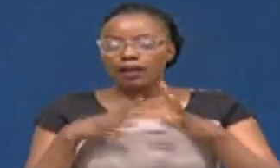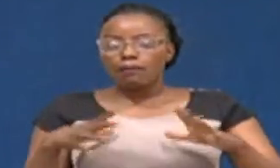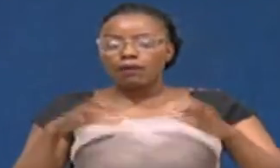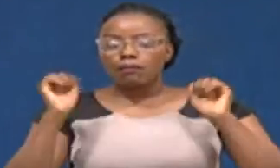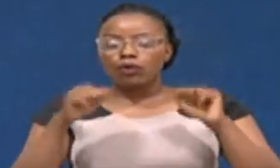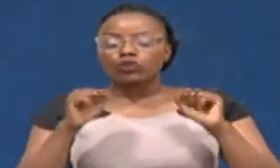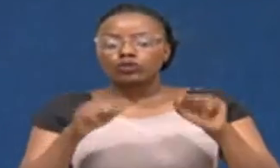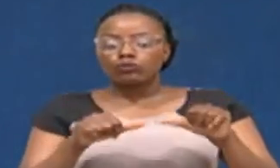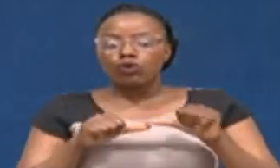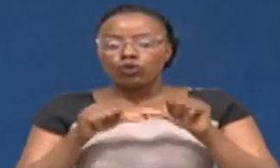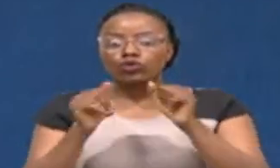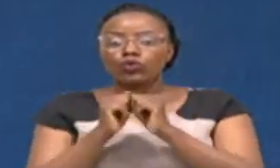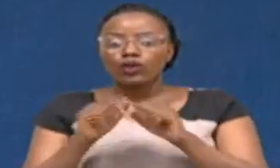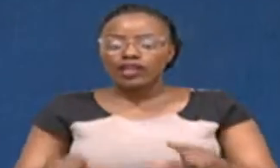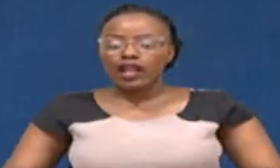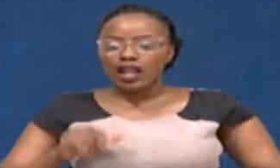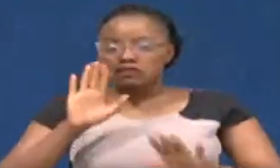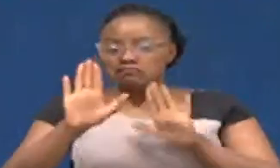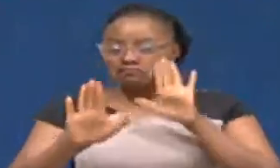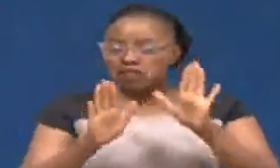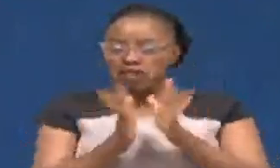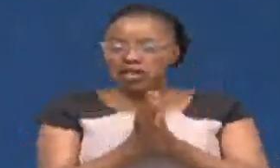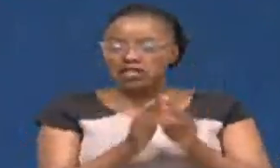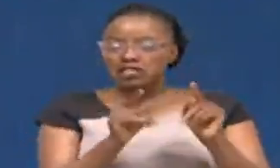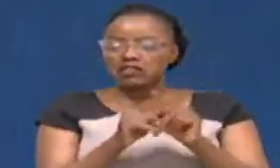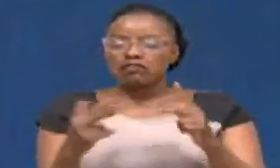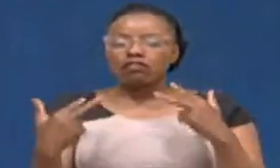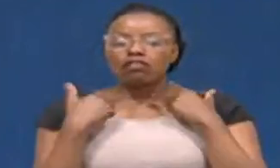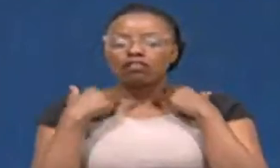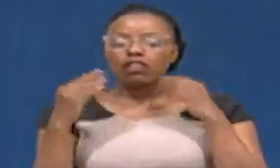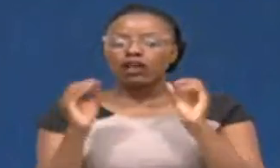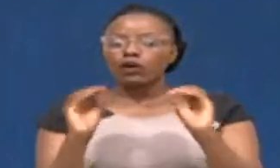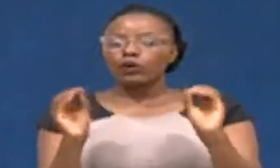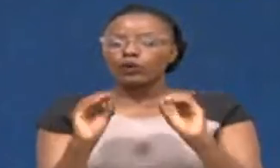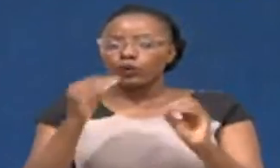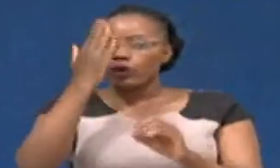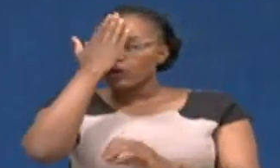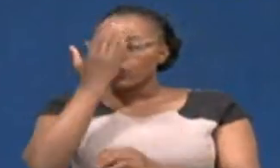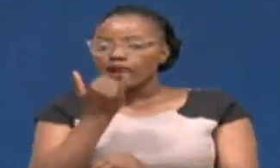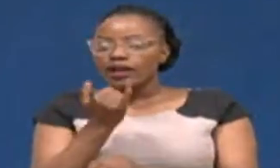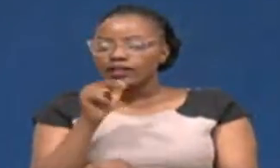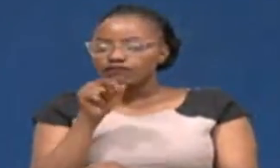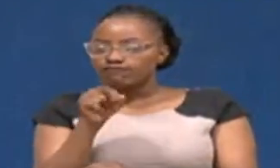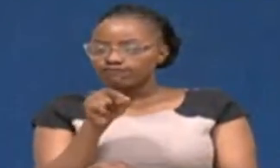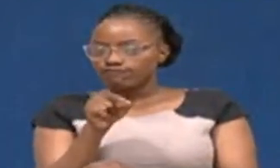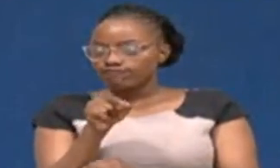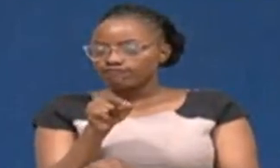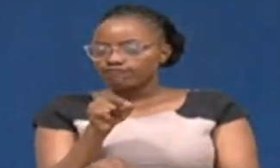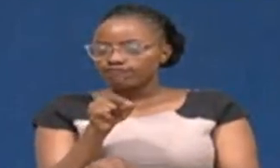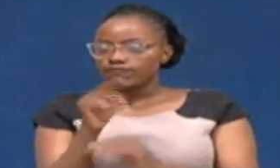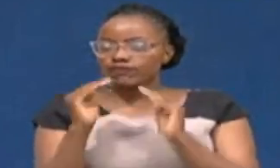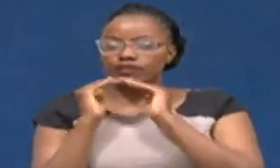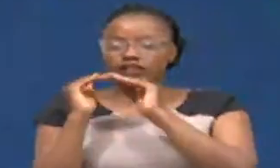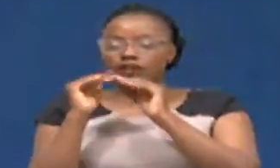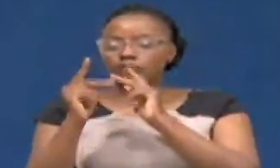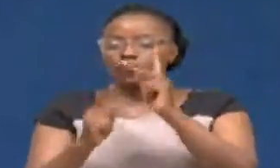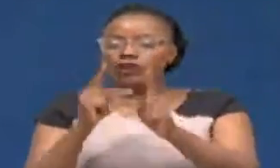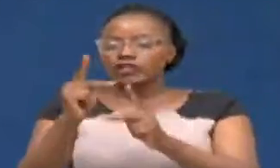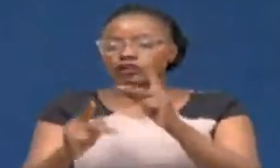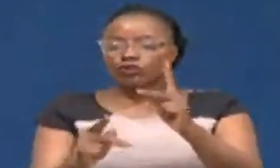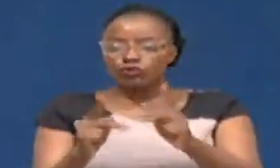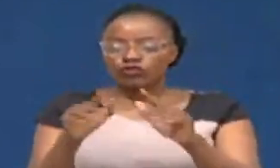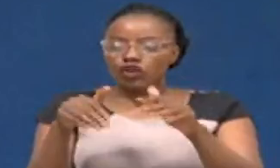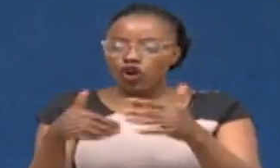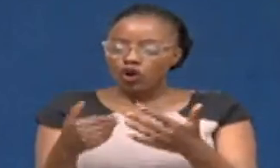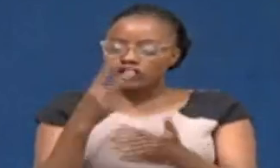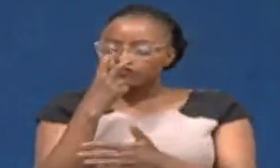can move on with their lives and not get stuck because of this democratic process